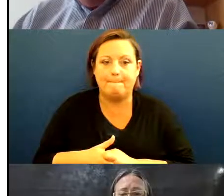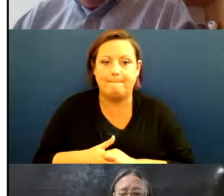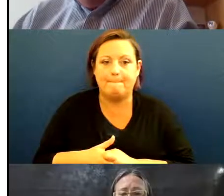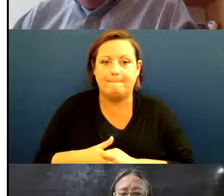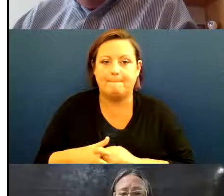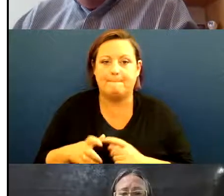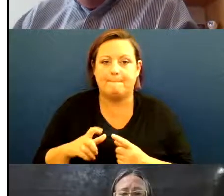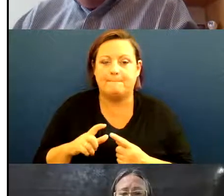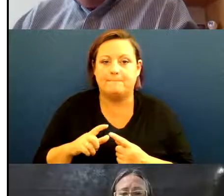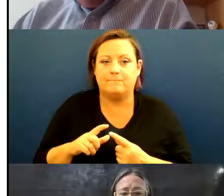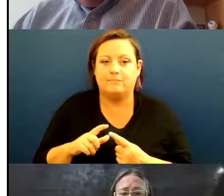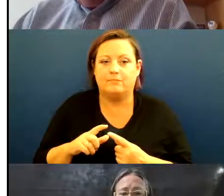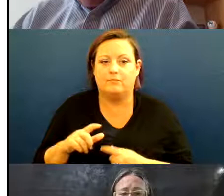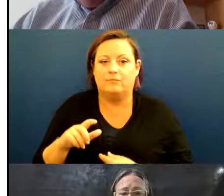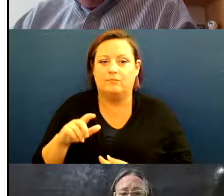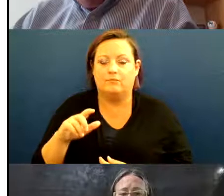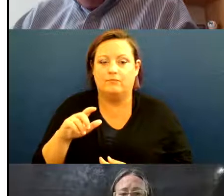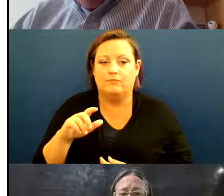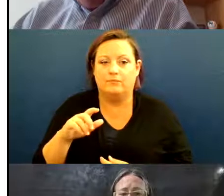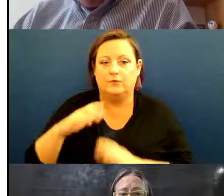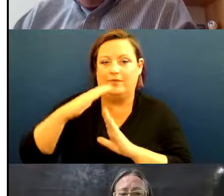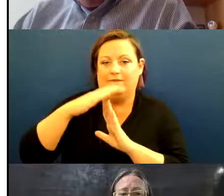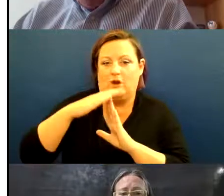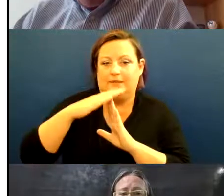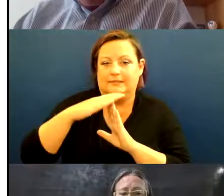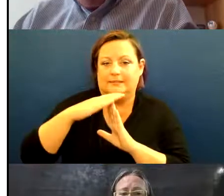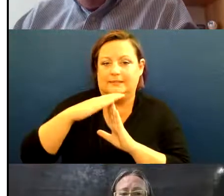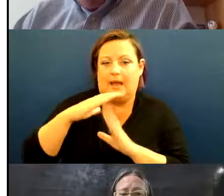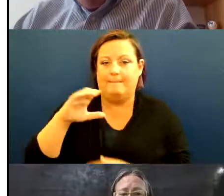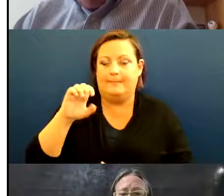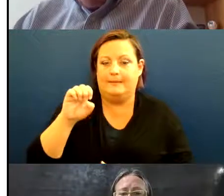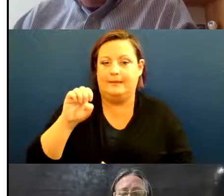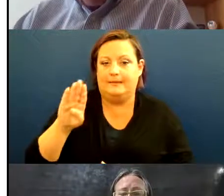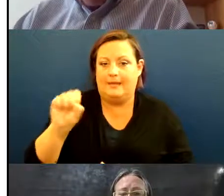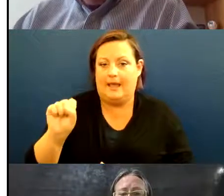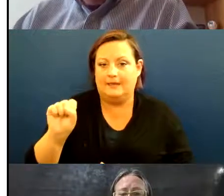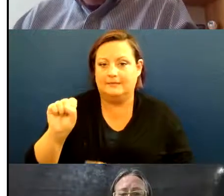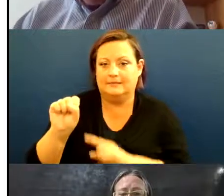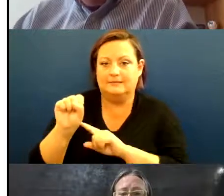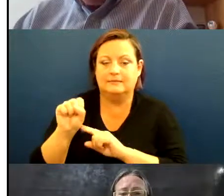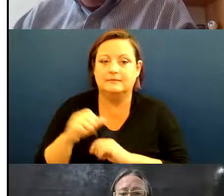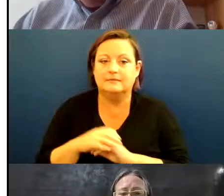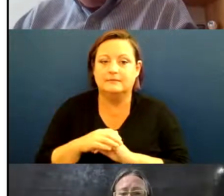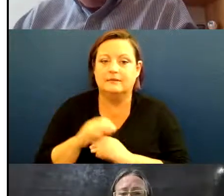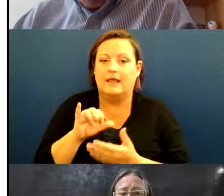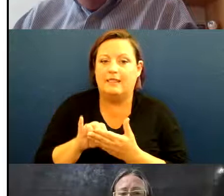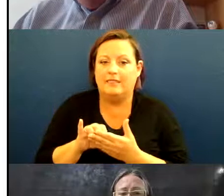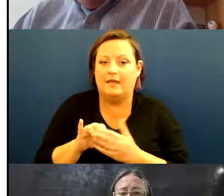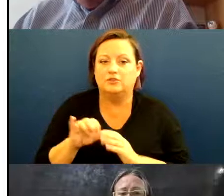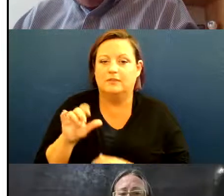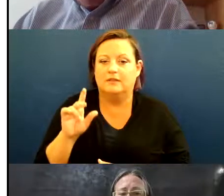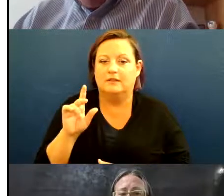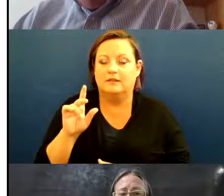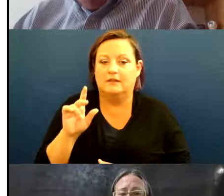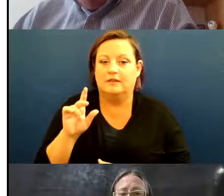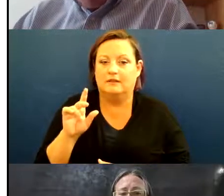EBS shown on the very top there can be caused by mutations in either keratin 5 or 14.